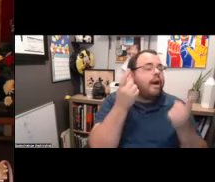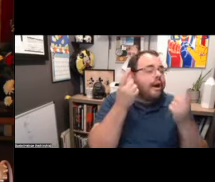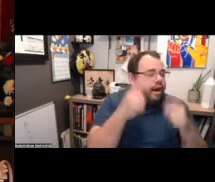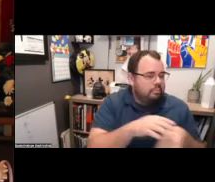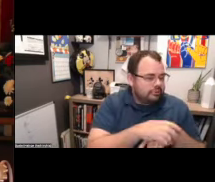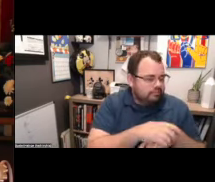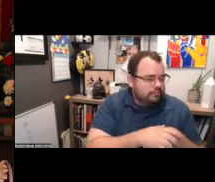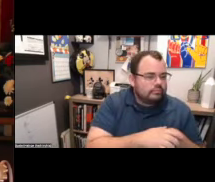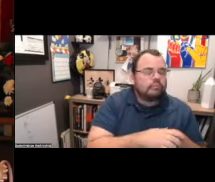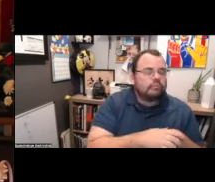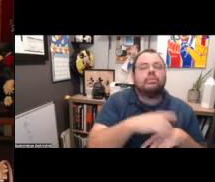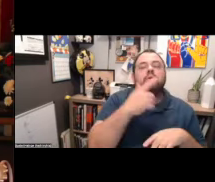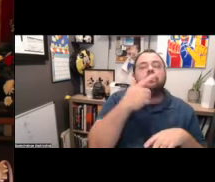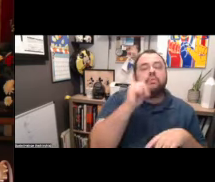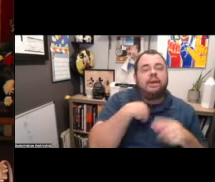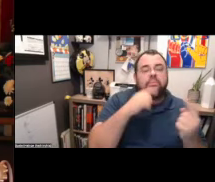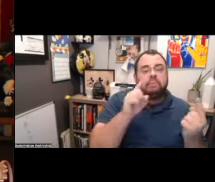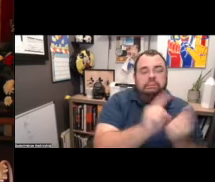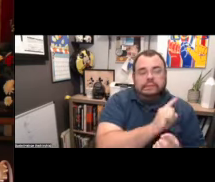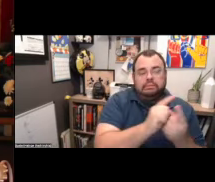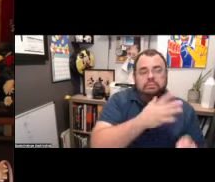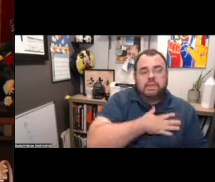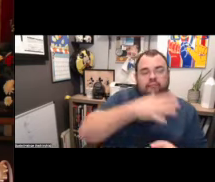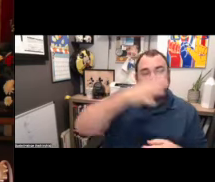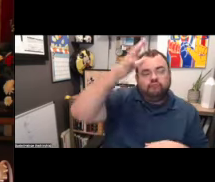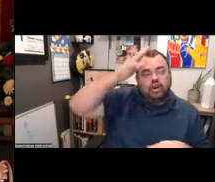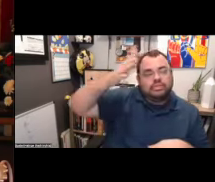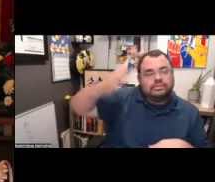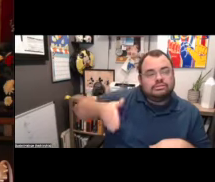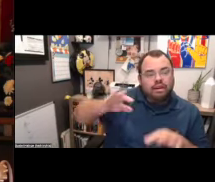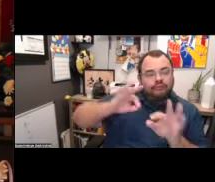So I'm going to explain how it happened.